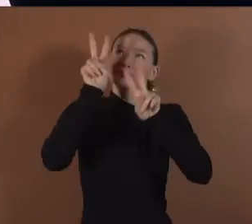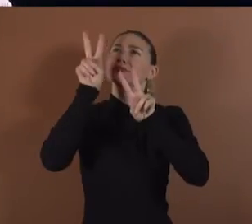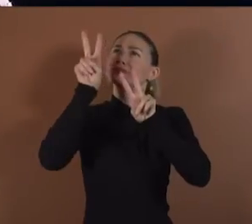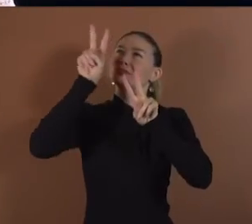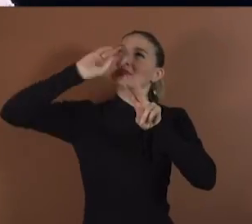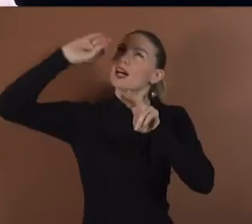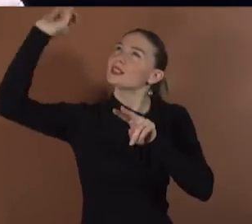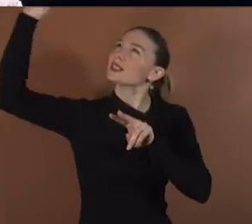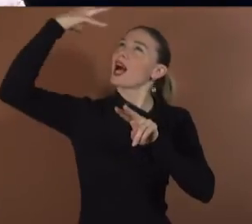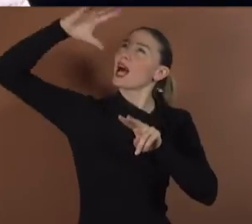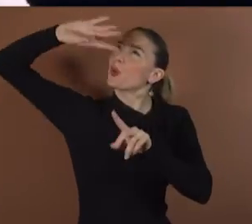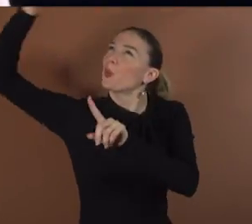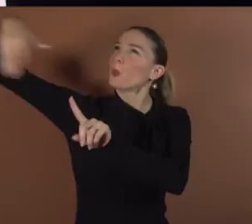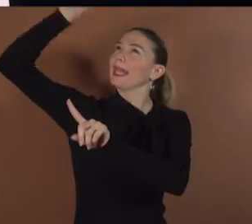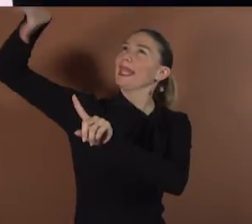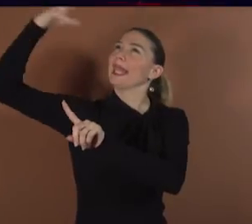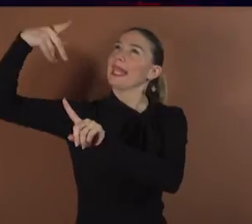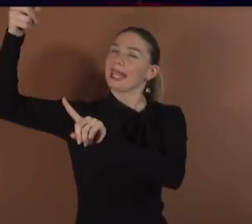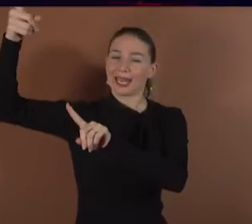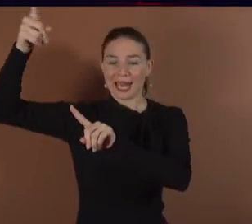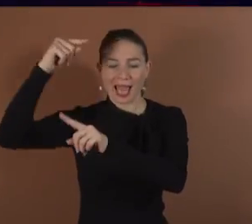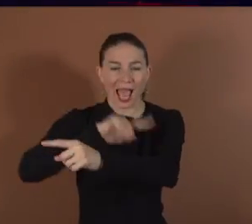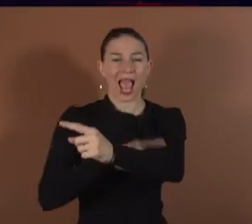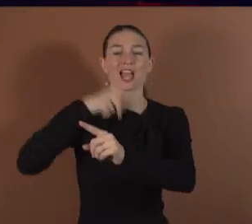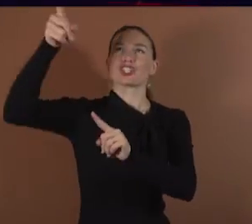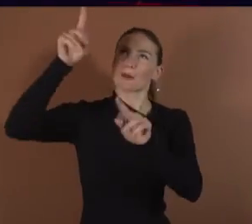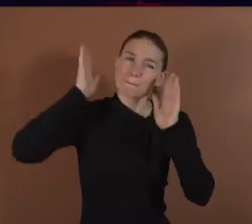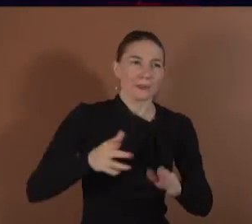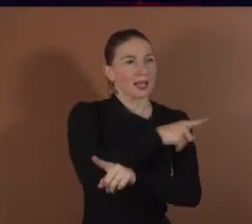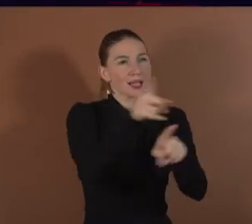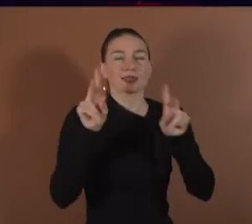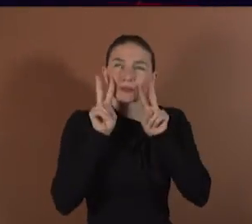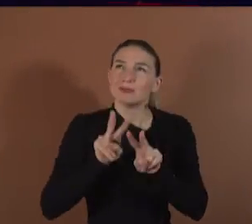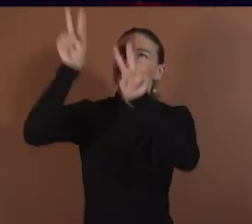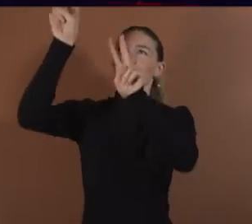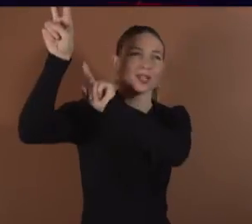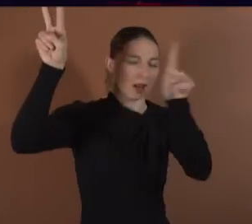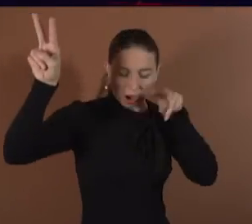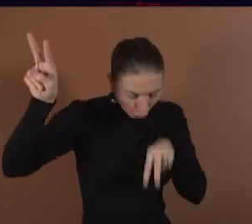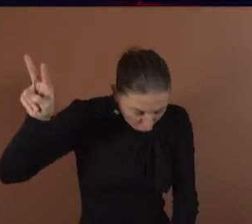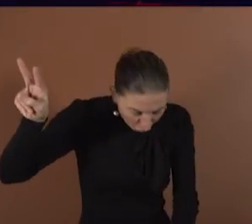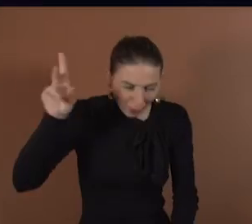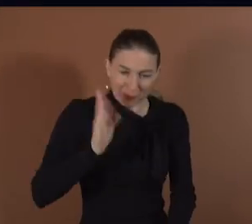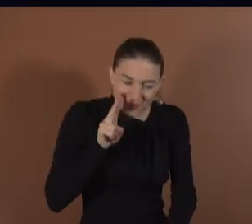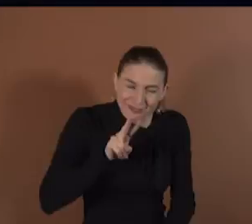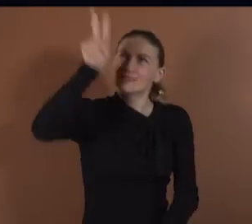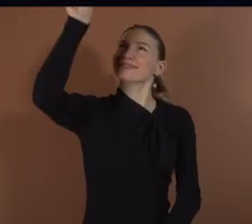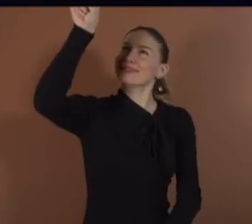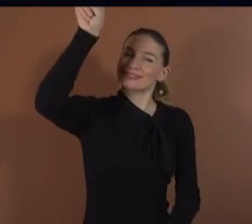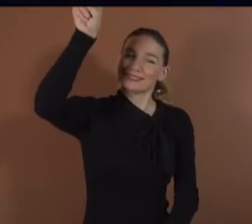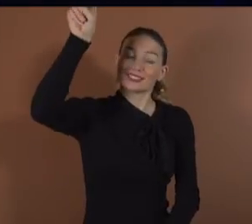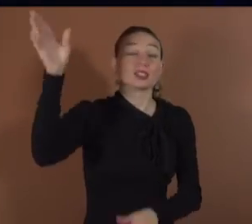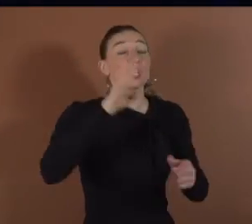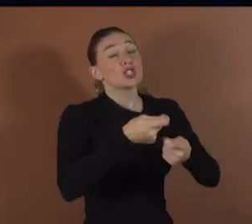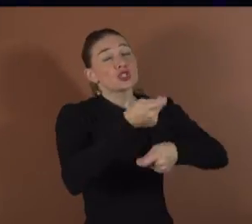if you use that analogy, there will be some clever person that will tell you geothermal also come from below. We need our trade union leaders